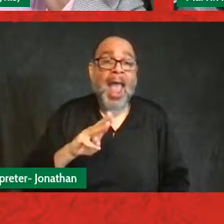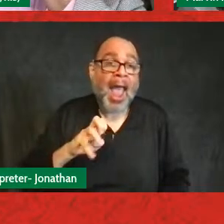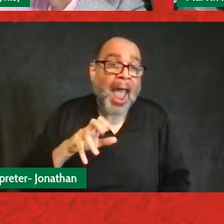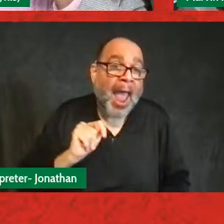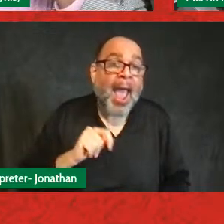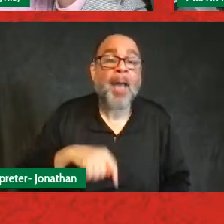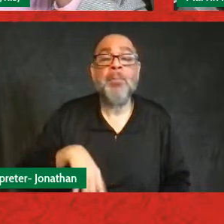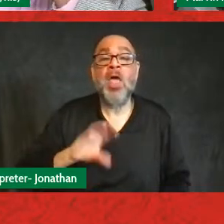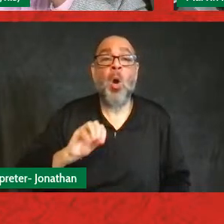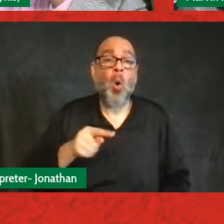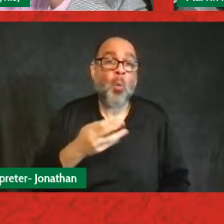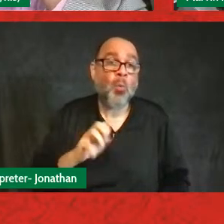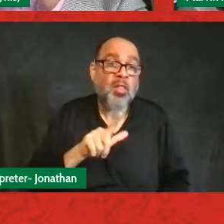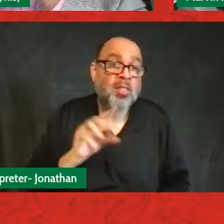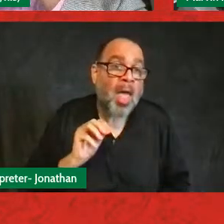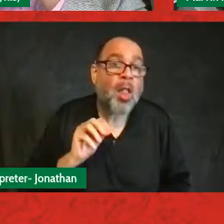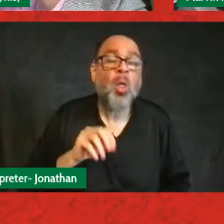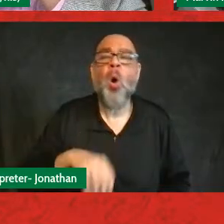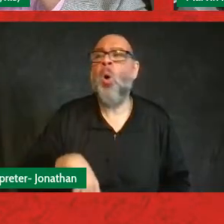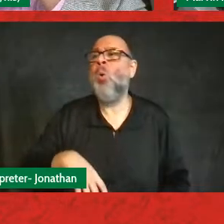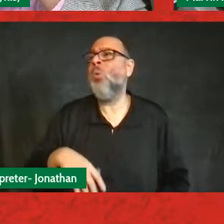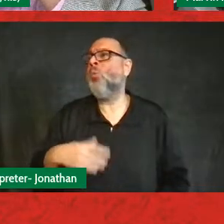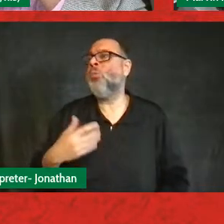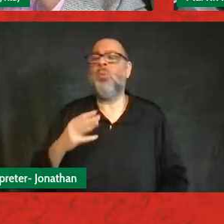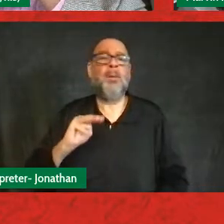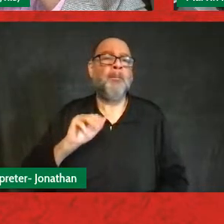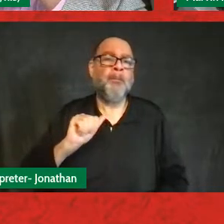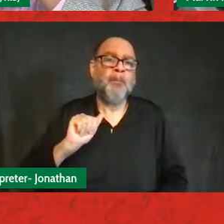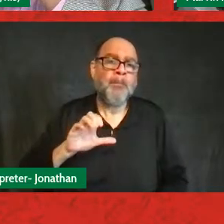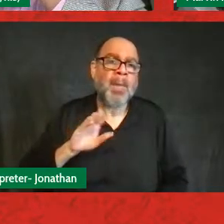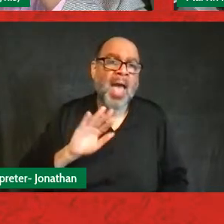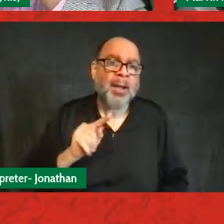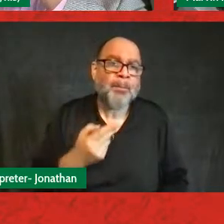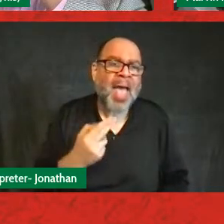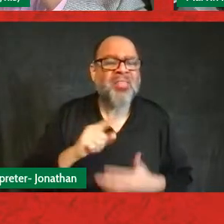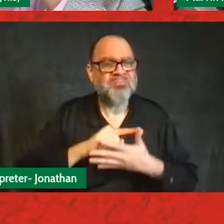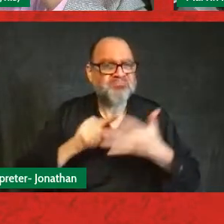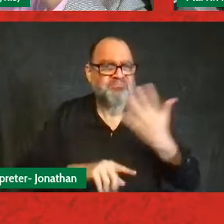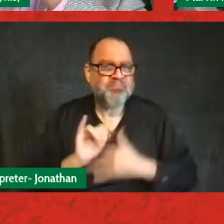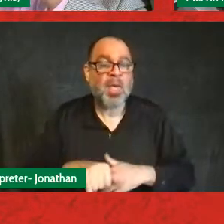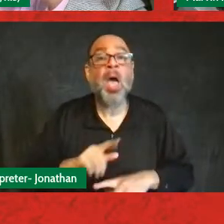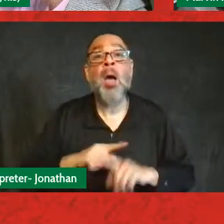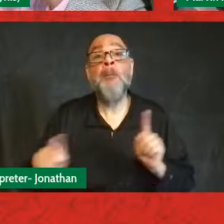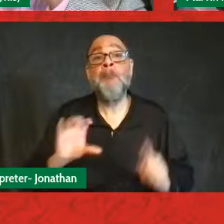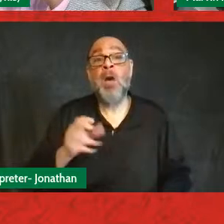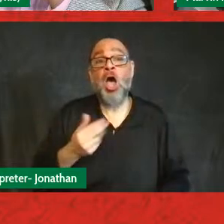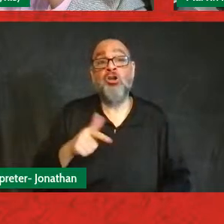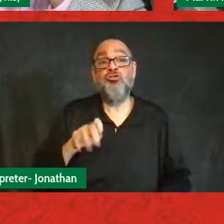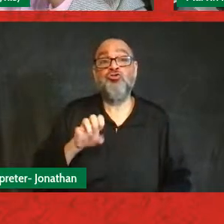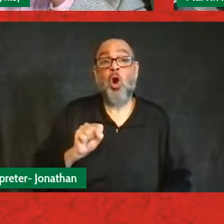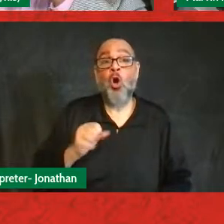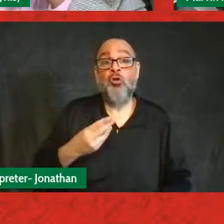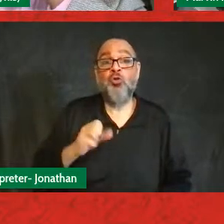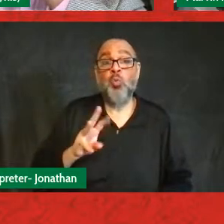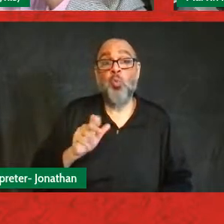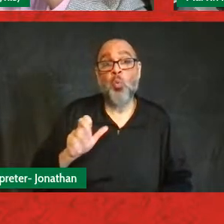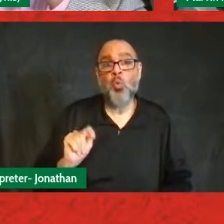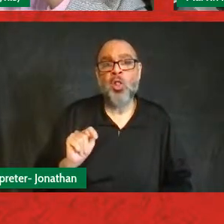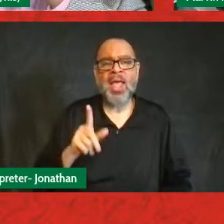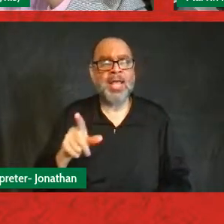Othello. That's all he did. But Charles Matthews had other plans. His plan was to create